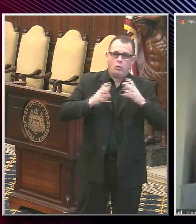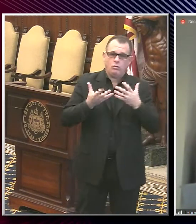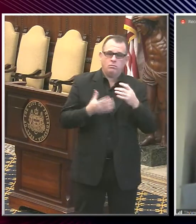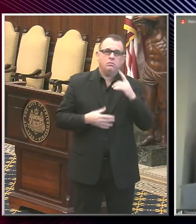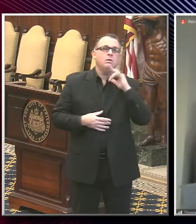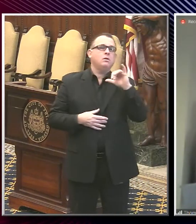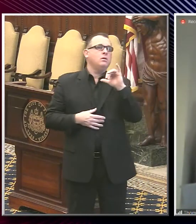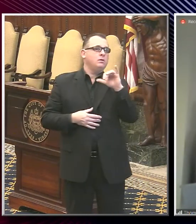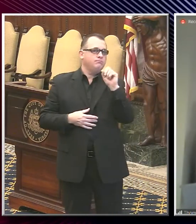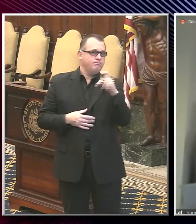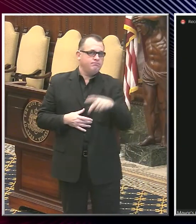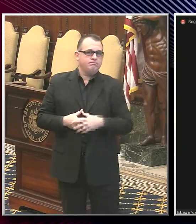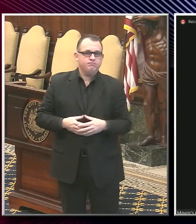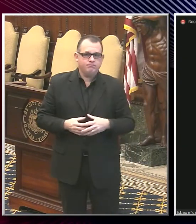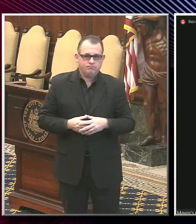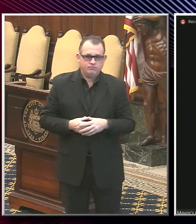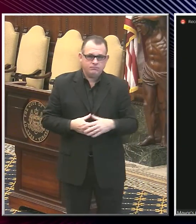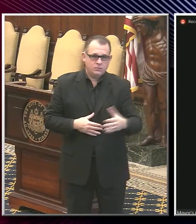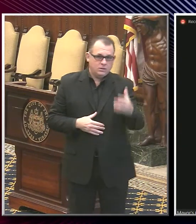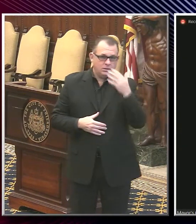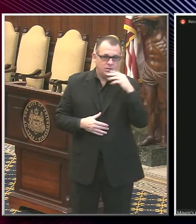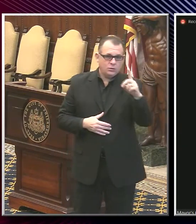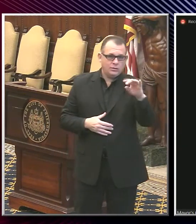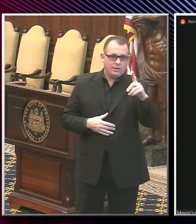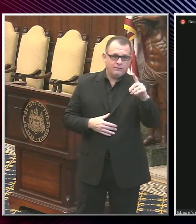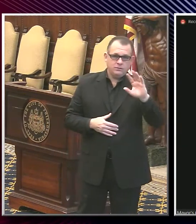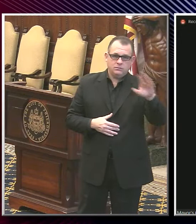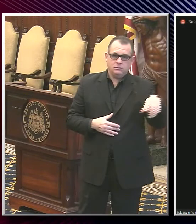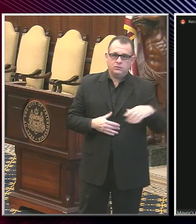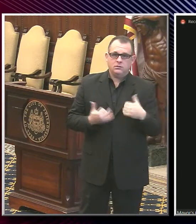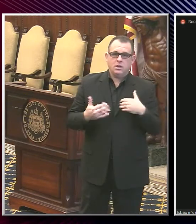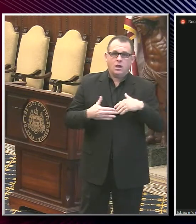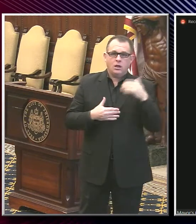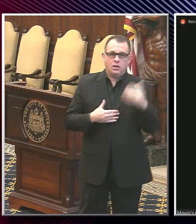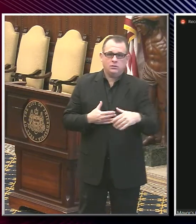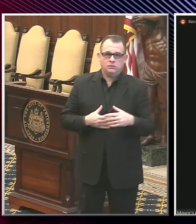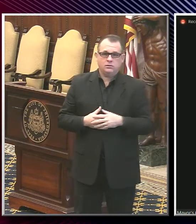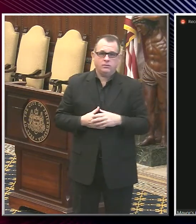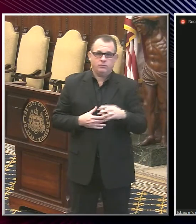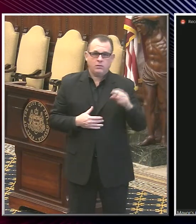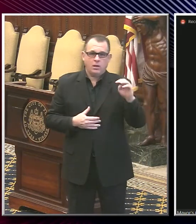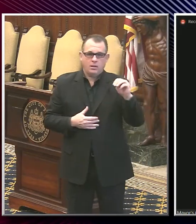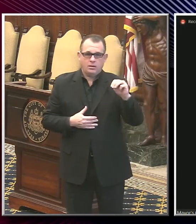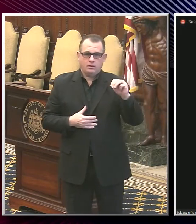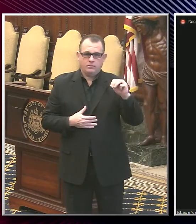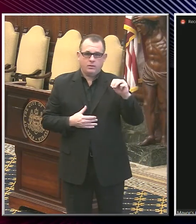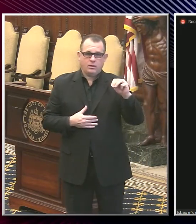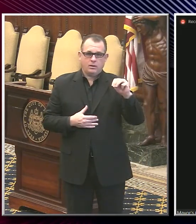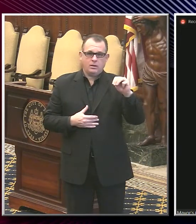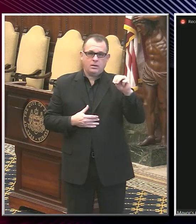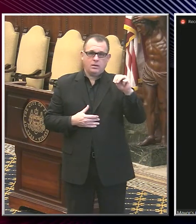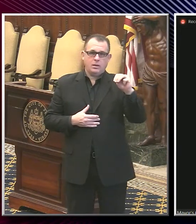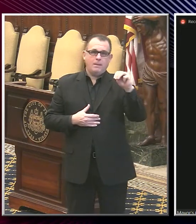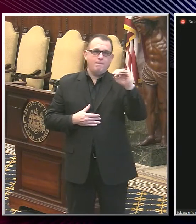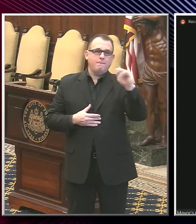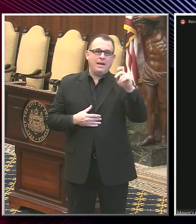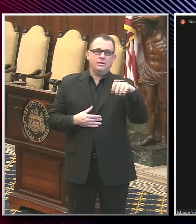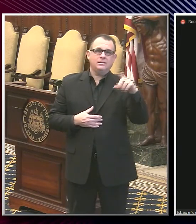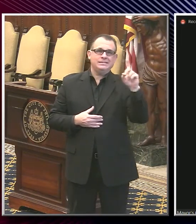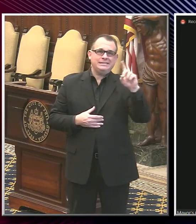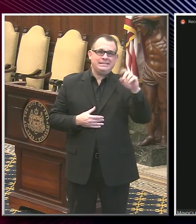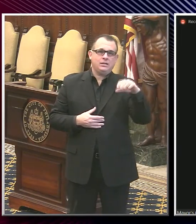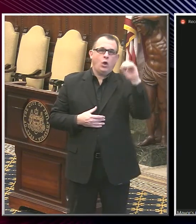thing. Okay, got it. Thanks. All right, thank you, David. And let's go to Mike Donofrio of the Philadelphia